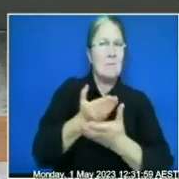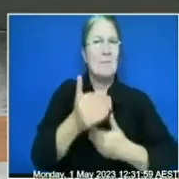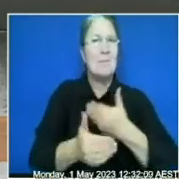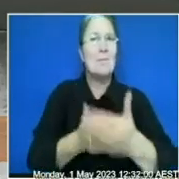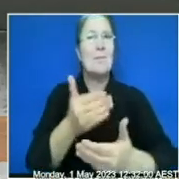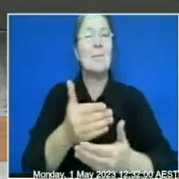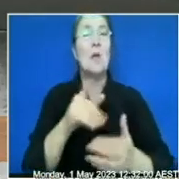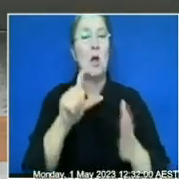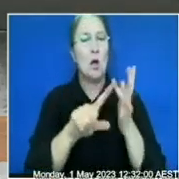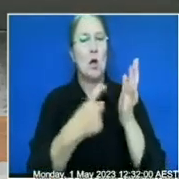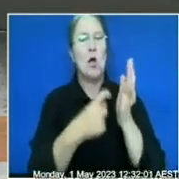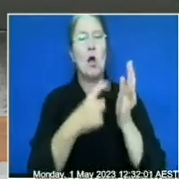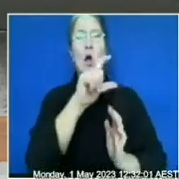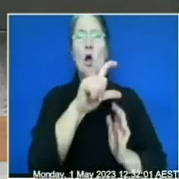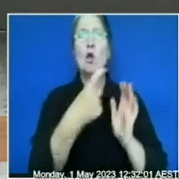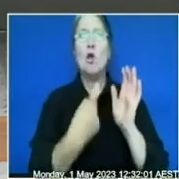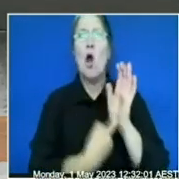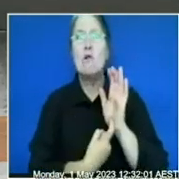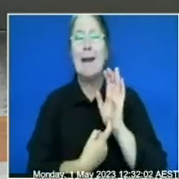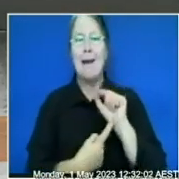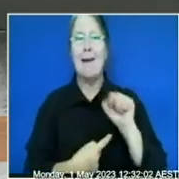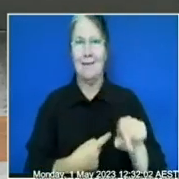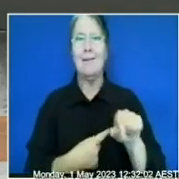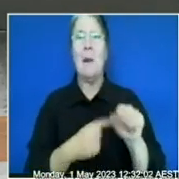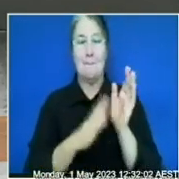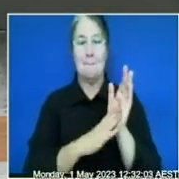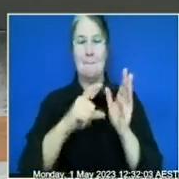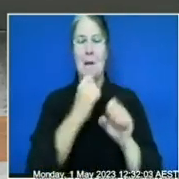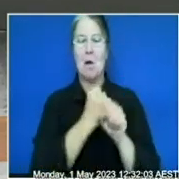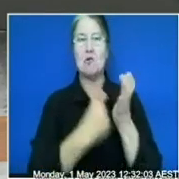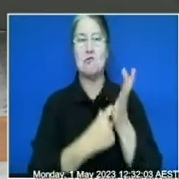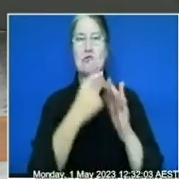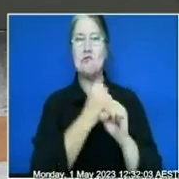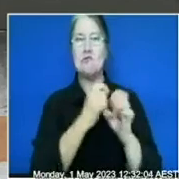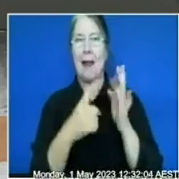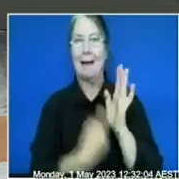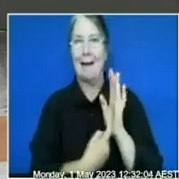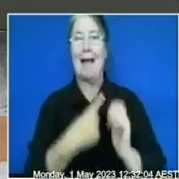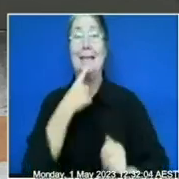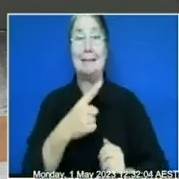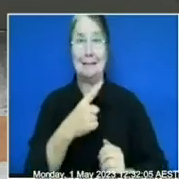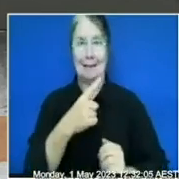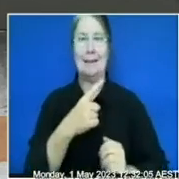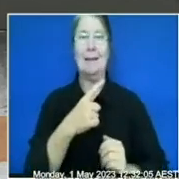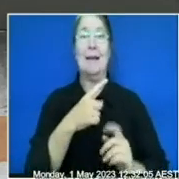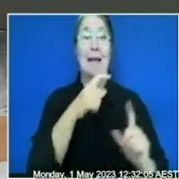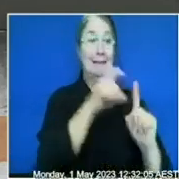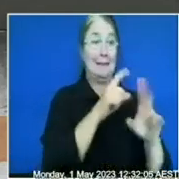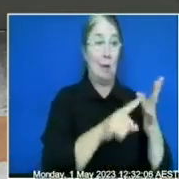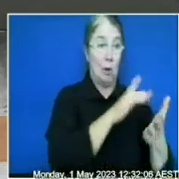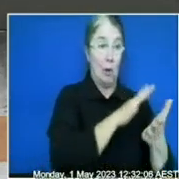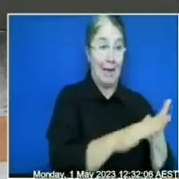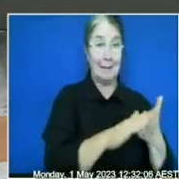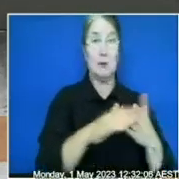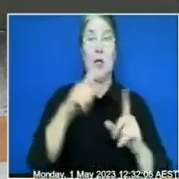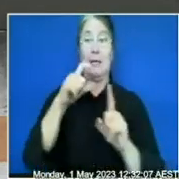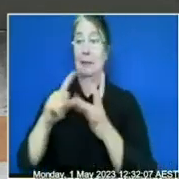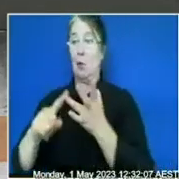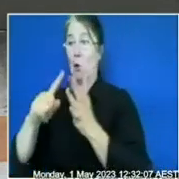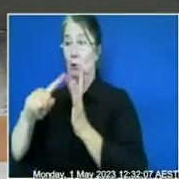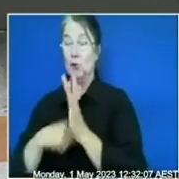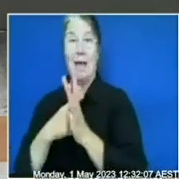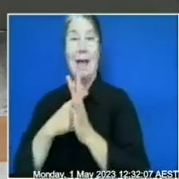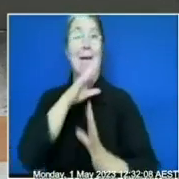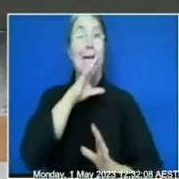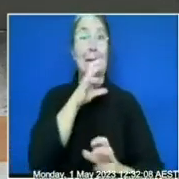of Health, and peak Aboriginal and or Torres Strait Islander organisations, urgently develop a review and implementation strategy for